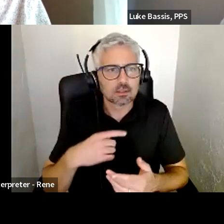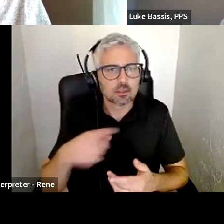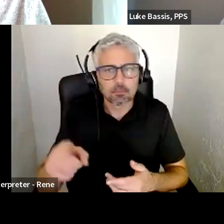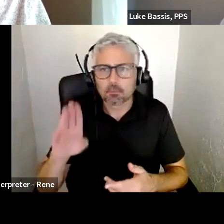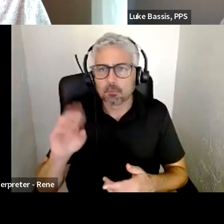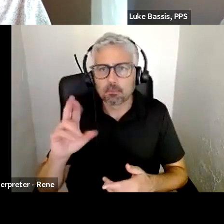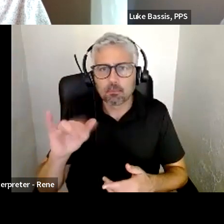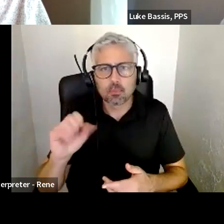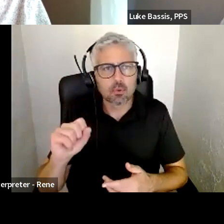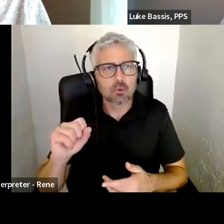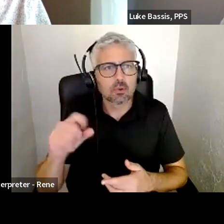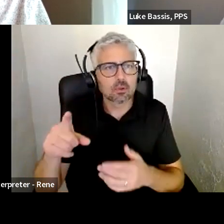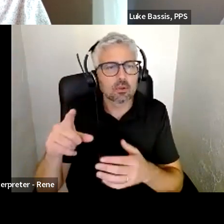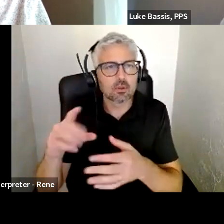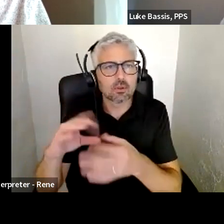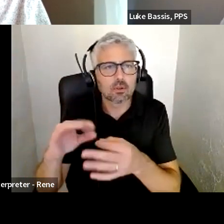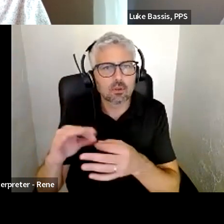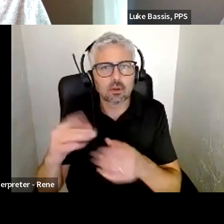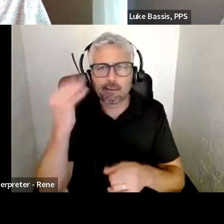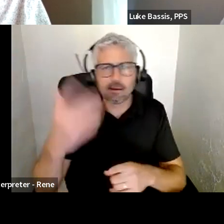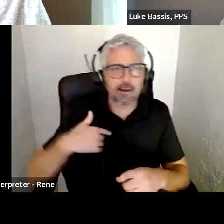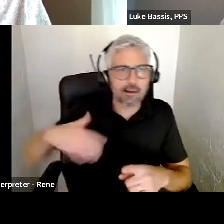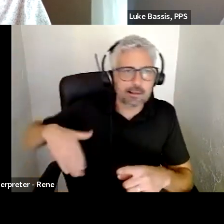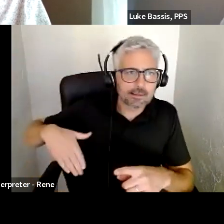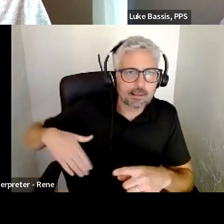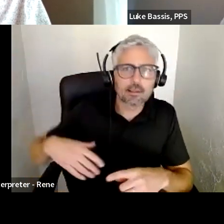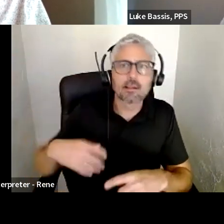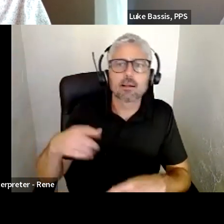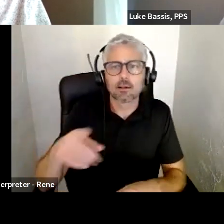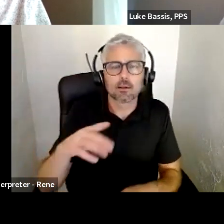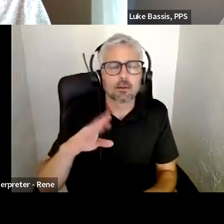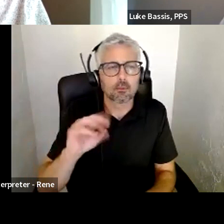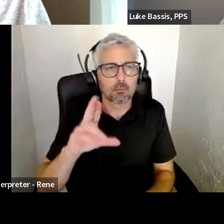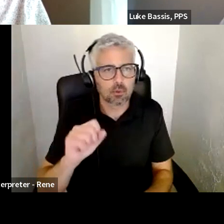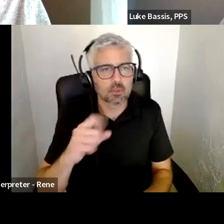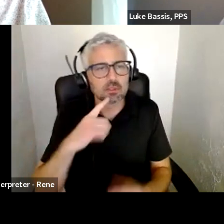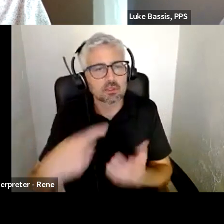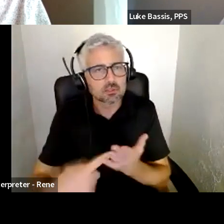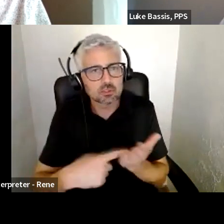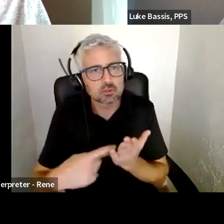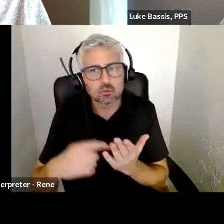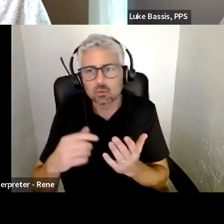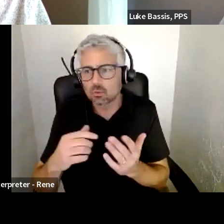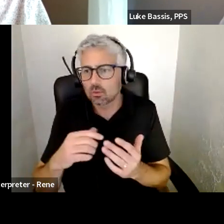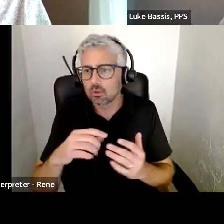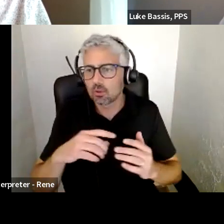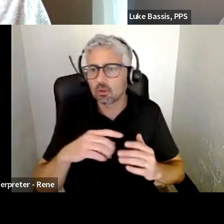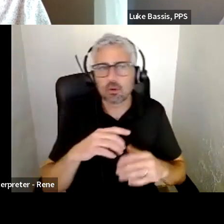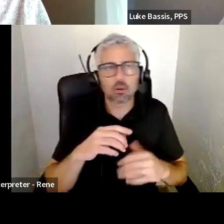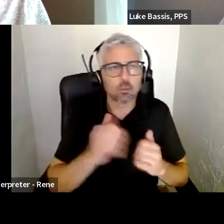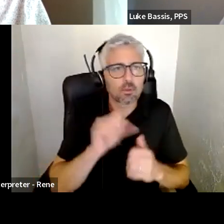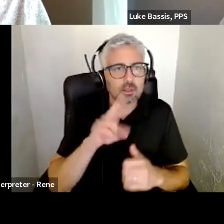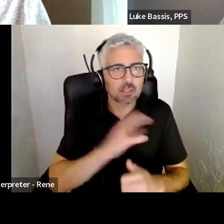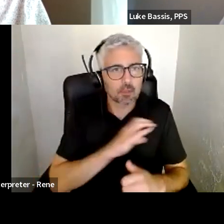Boris as I was letting him know I was running late. He said the discussion also with the subcommittee at the top of the hour was very good as